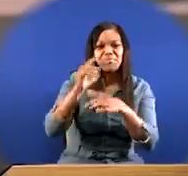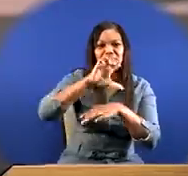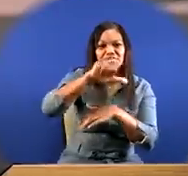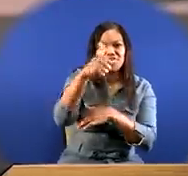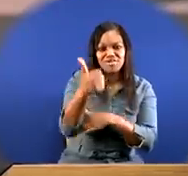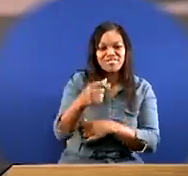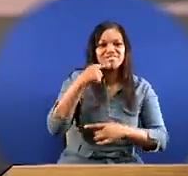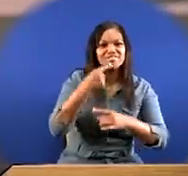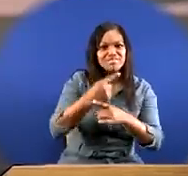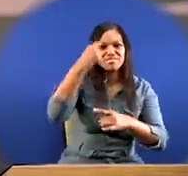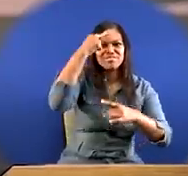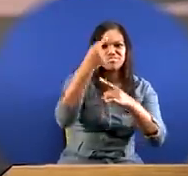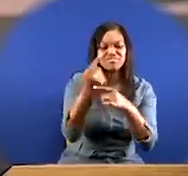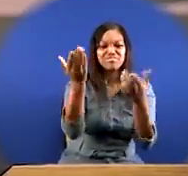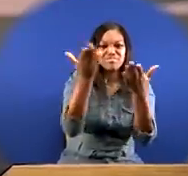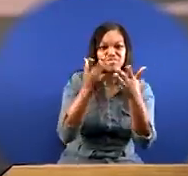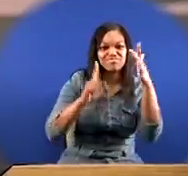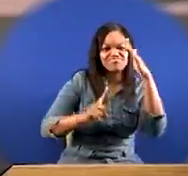are here.